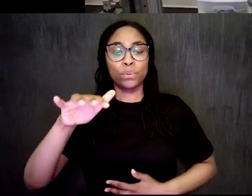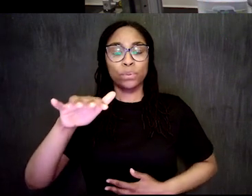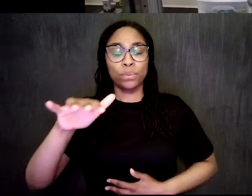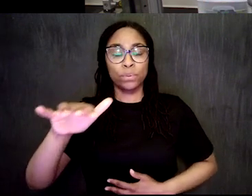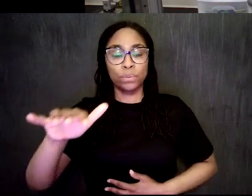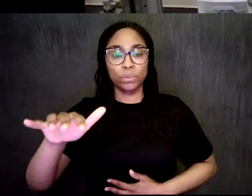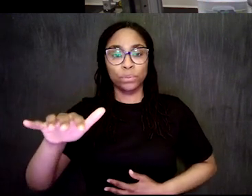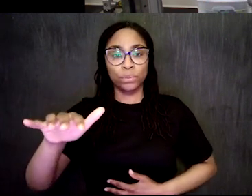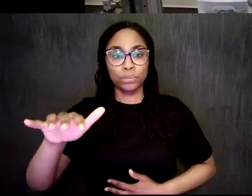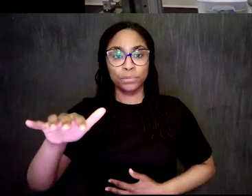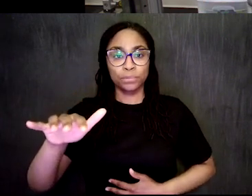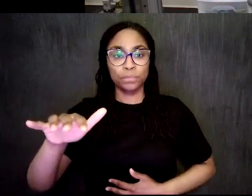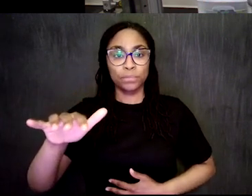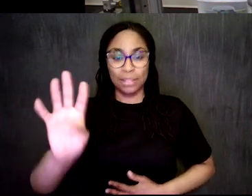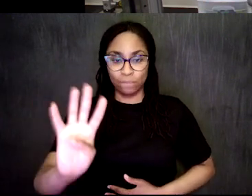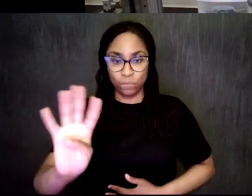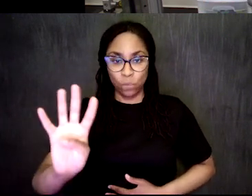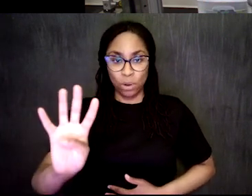out.